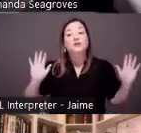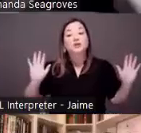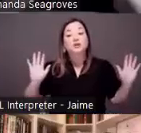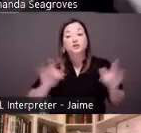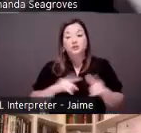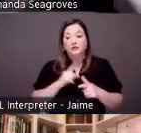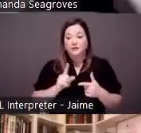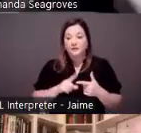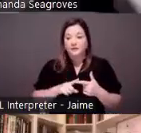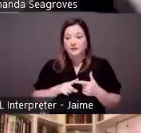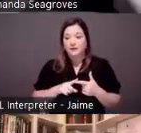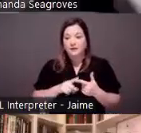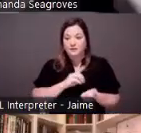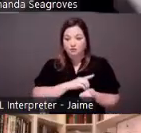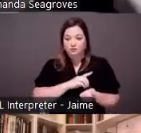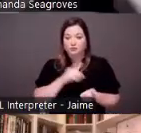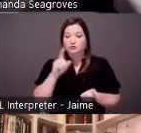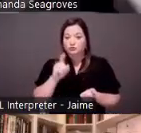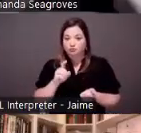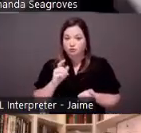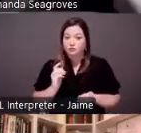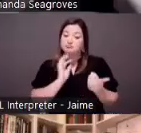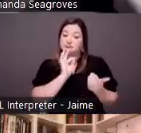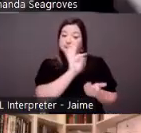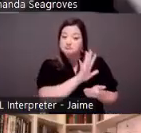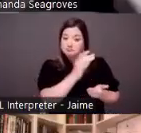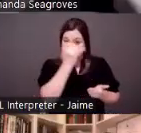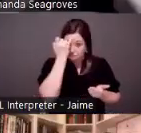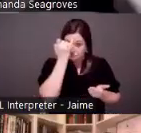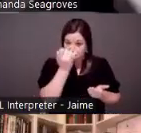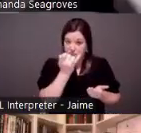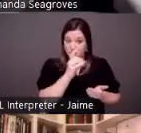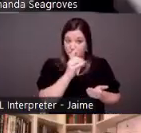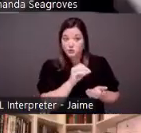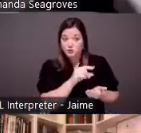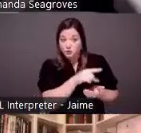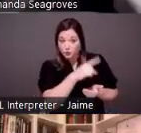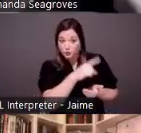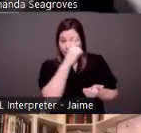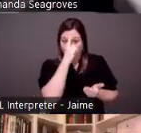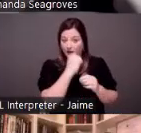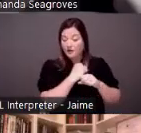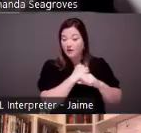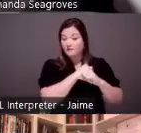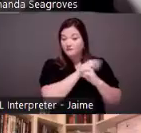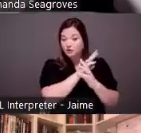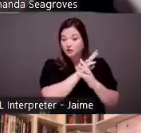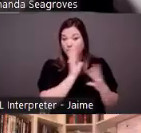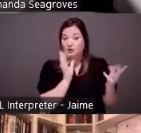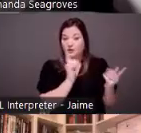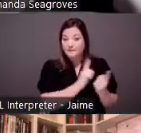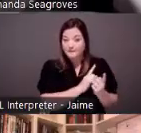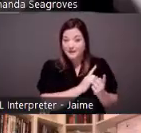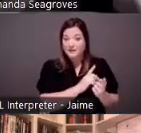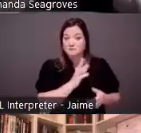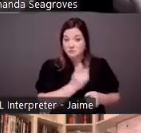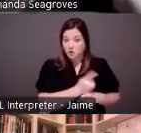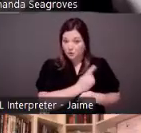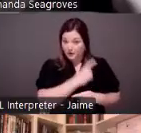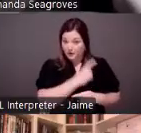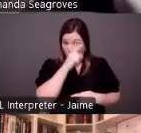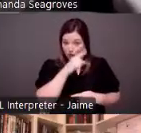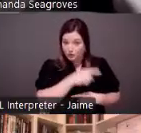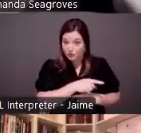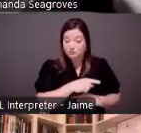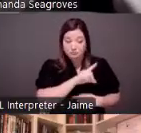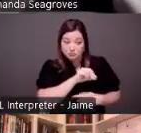healthcare provider to propose this idea to the patient. Do you think that a virtual encounter would be appropriate for you? Would you